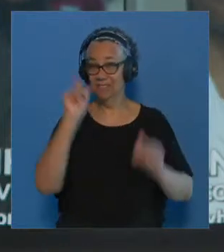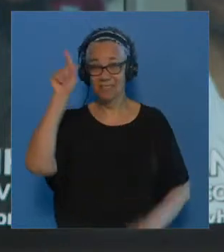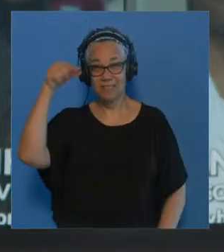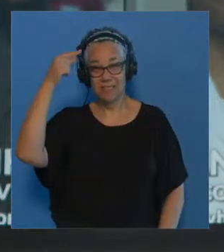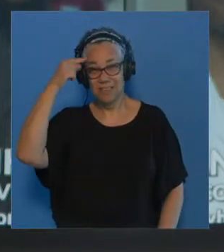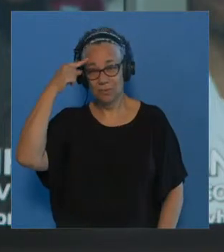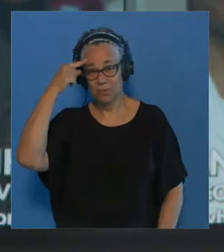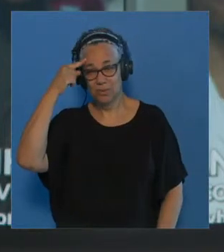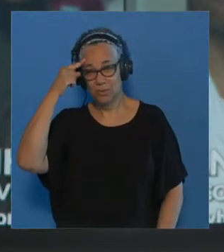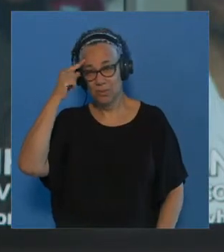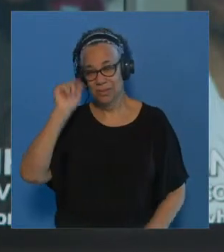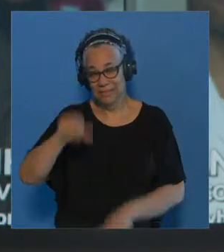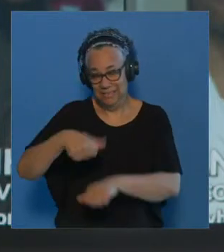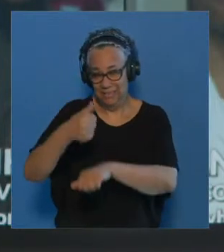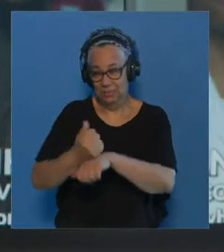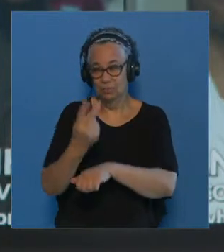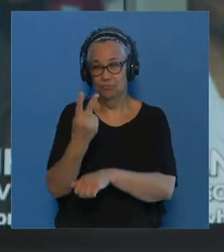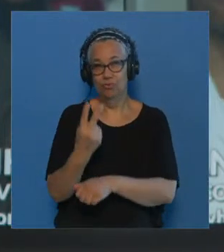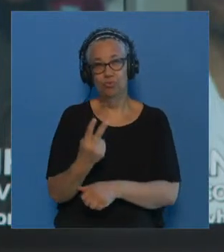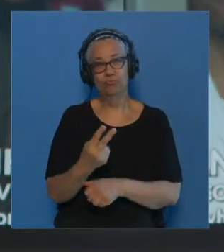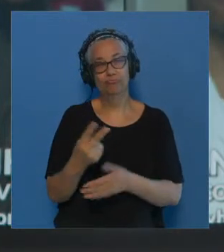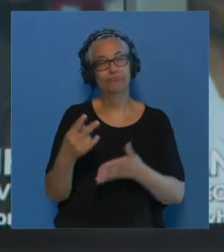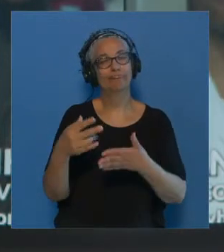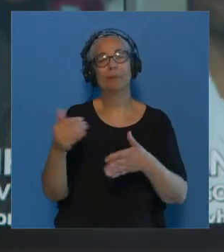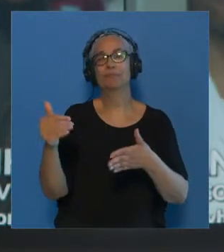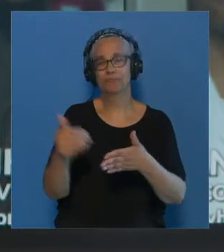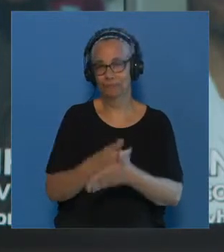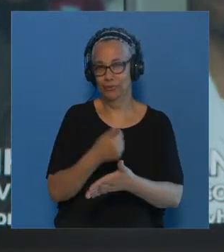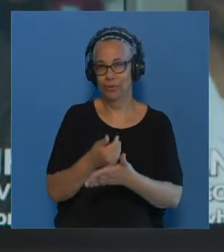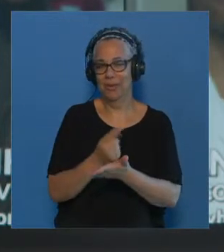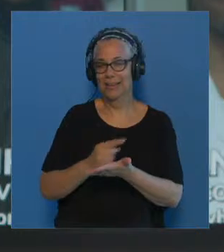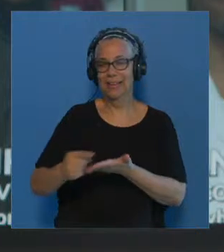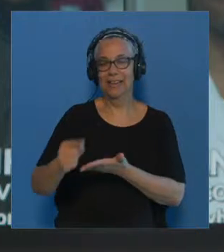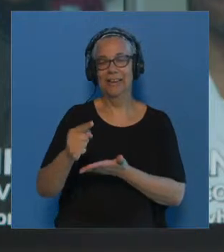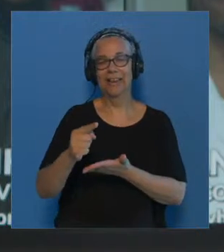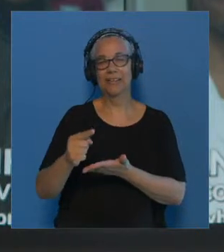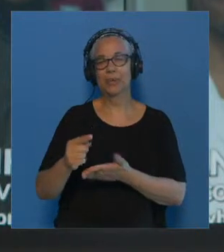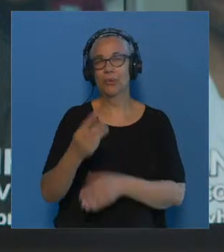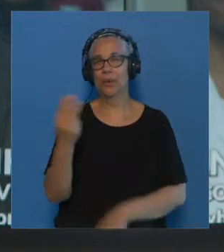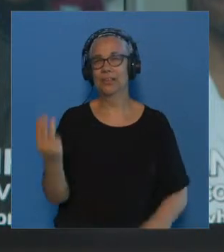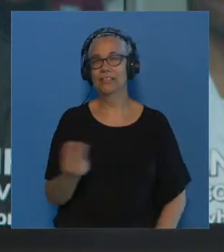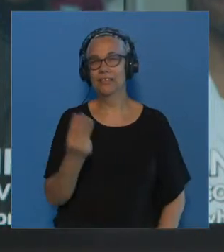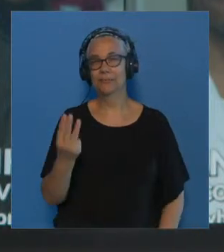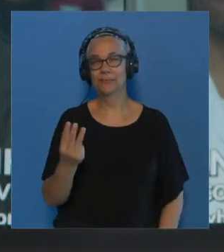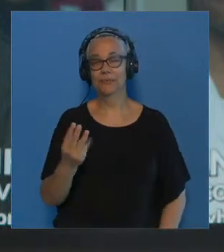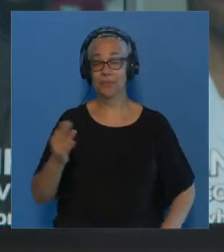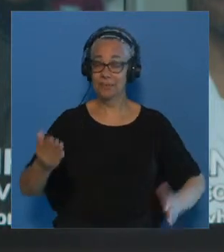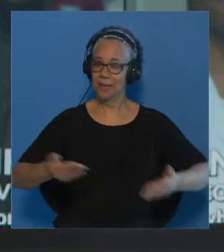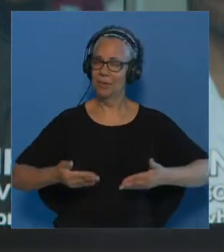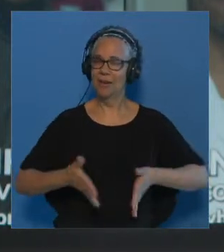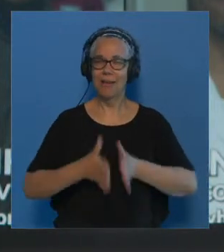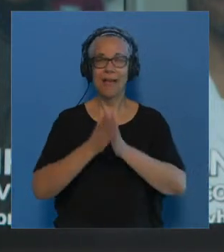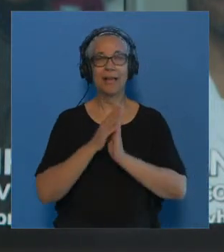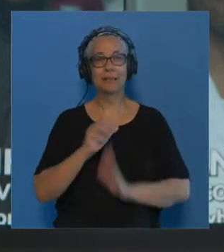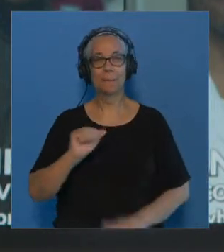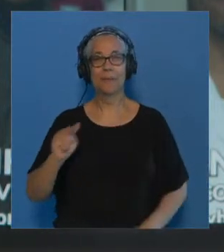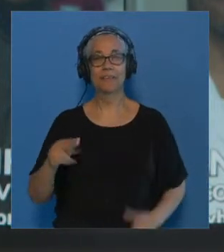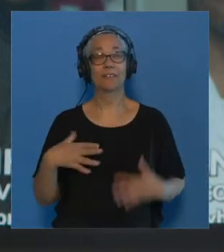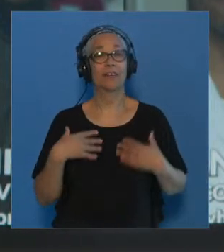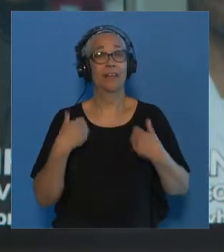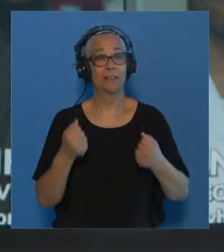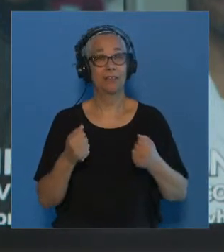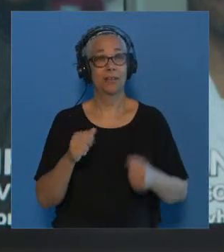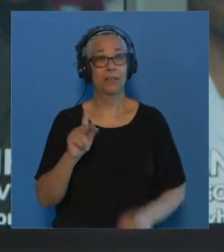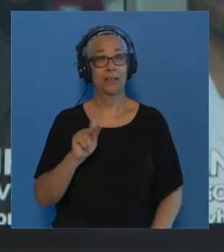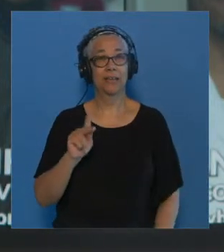the Cabinet next week, Wednesday. With those introductory remarks, I will now ask the Minister of Health, the Honorable Kim Wilson,